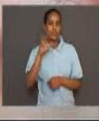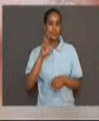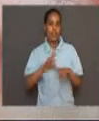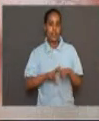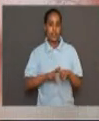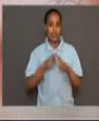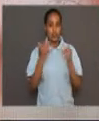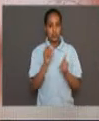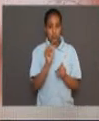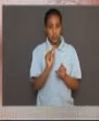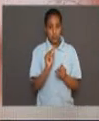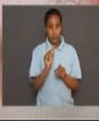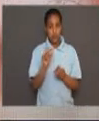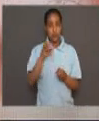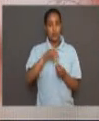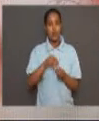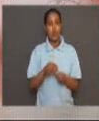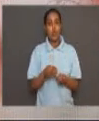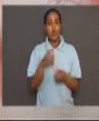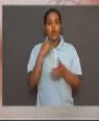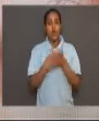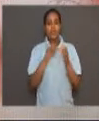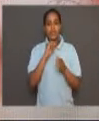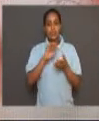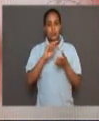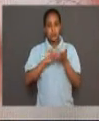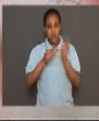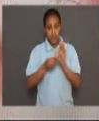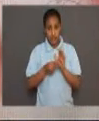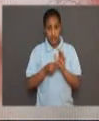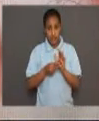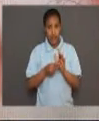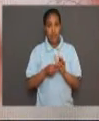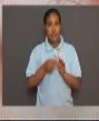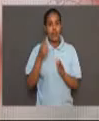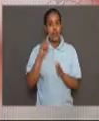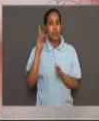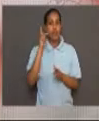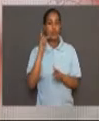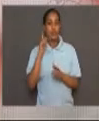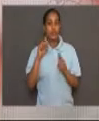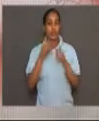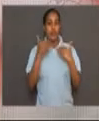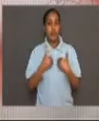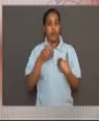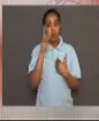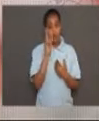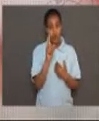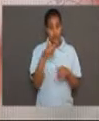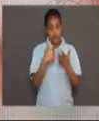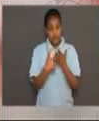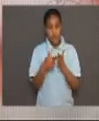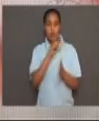Let us learn a bit more about what it means for a polymer to have one of